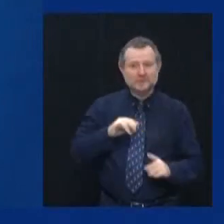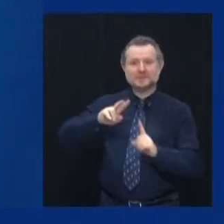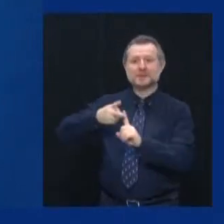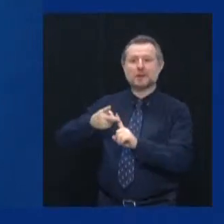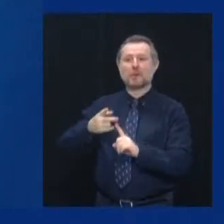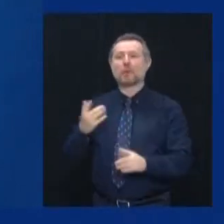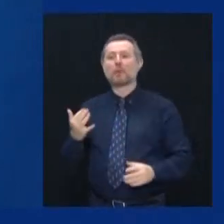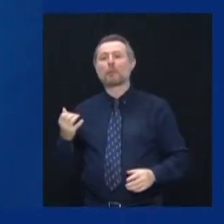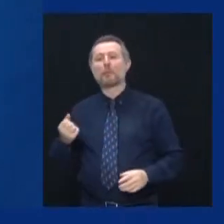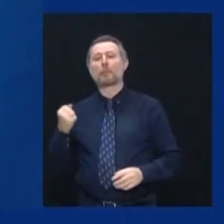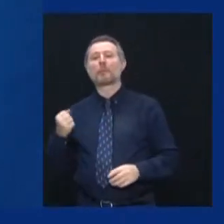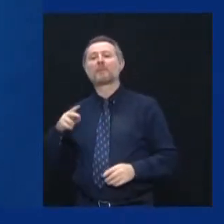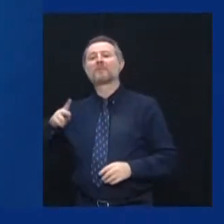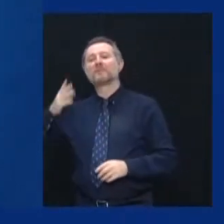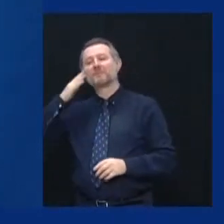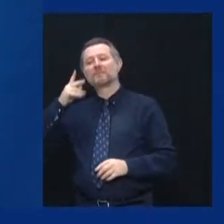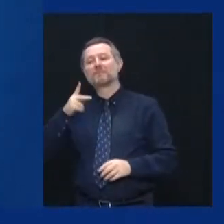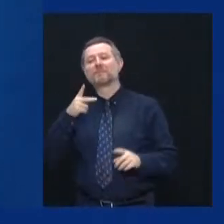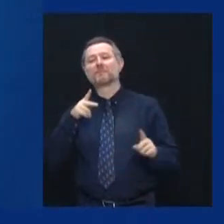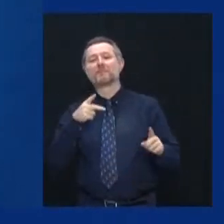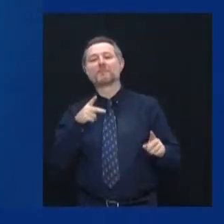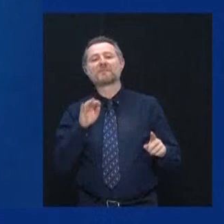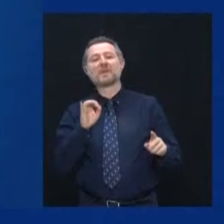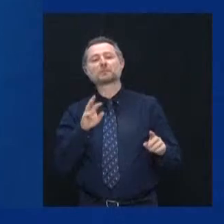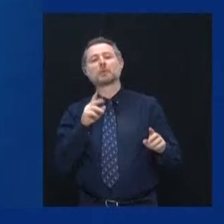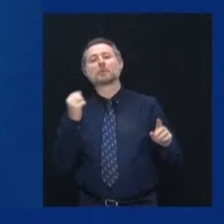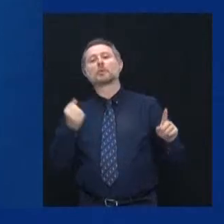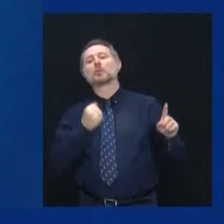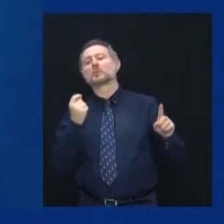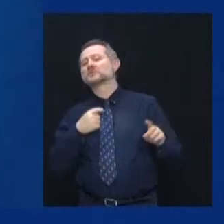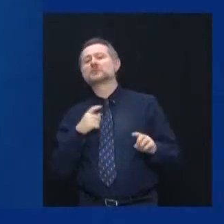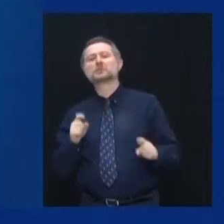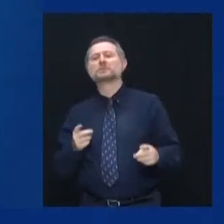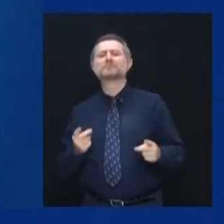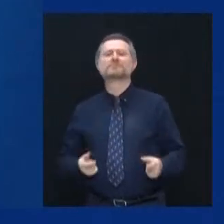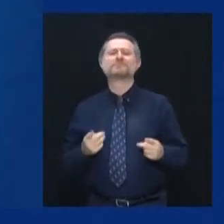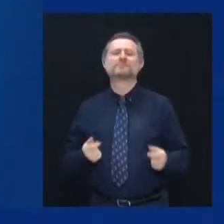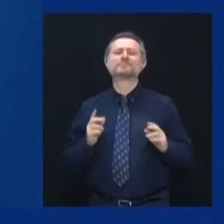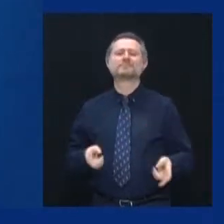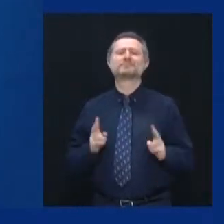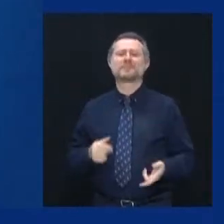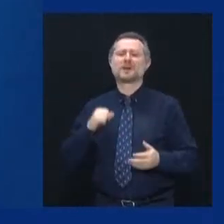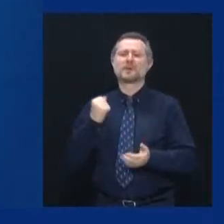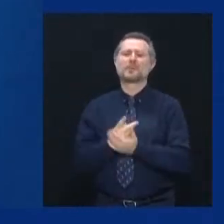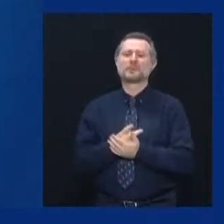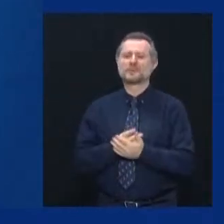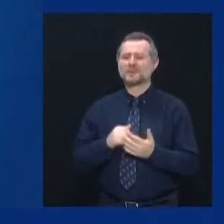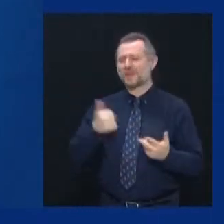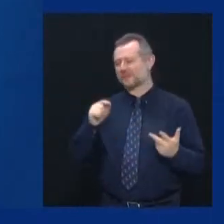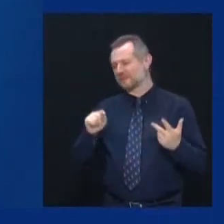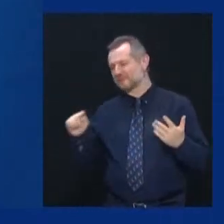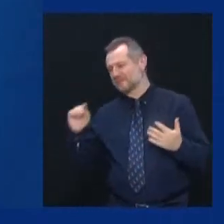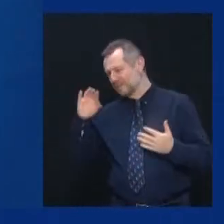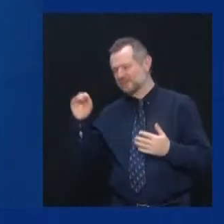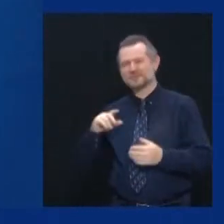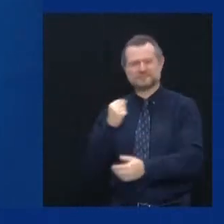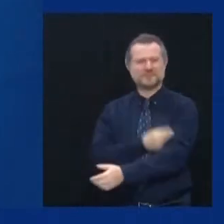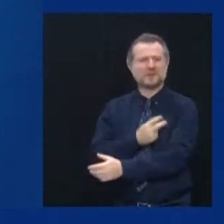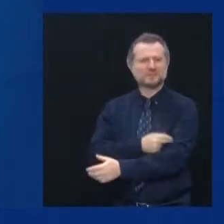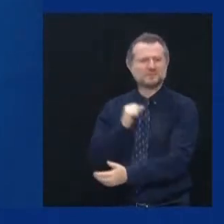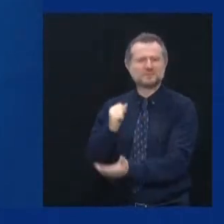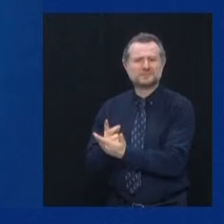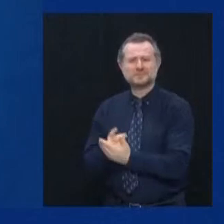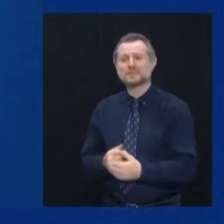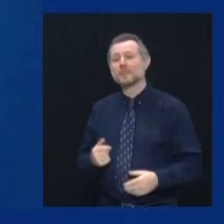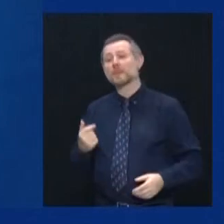second Pfizer dosages. I think they should be expediting the approvals of the other vaccines. I